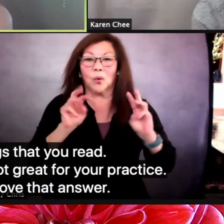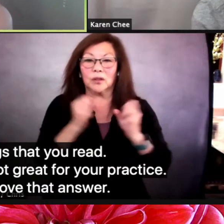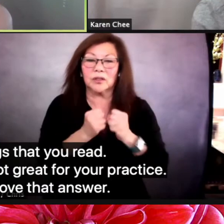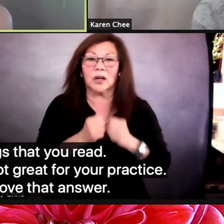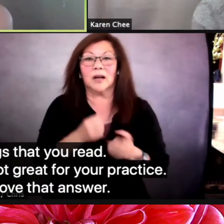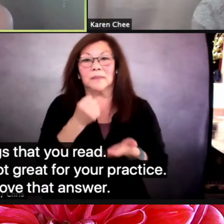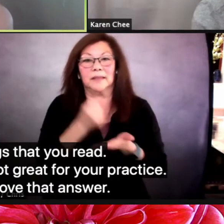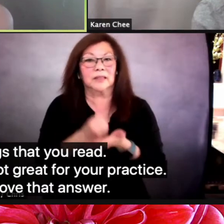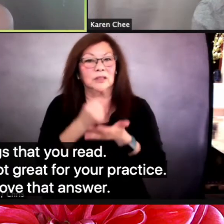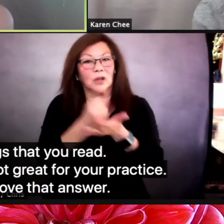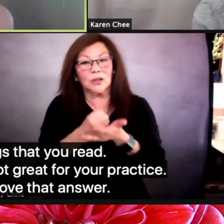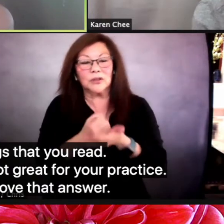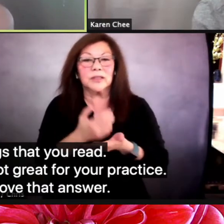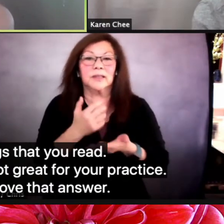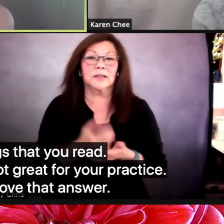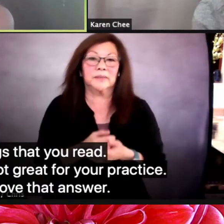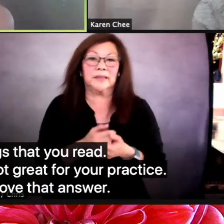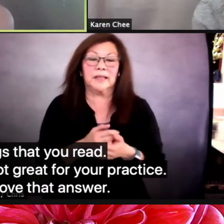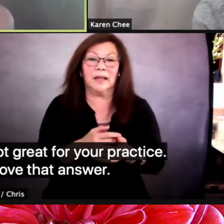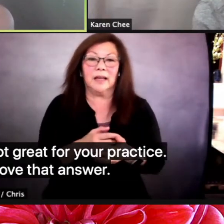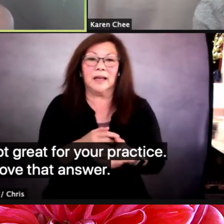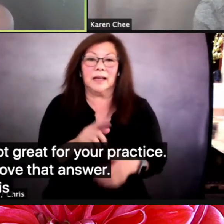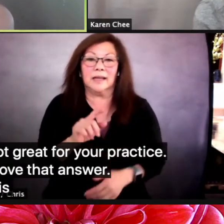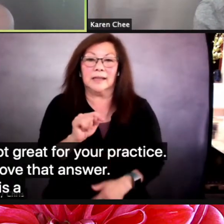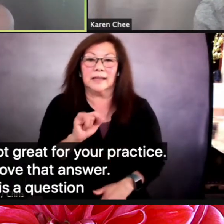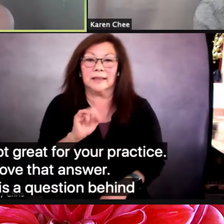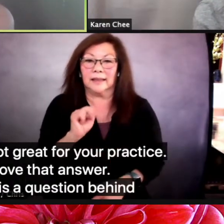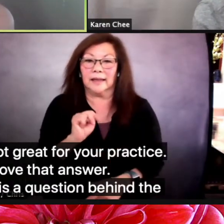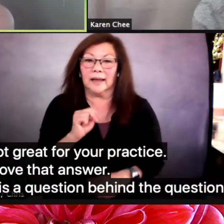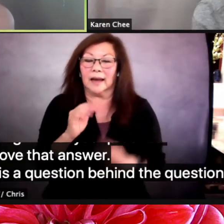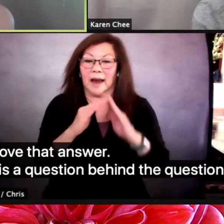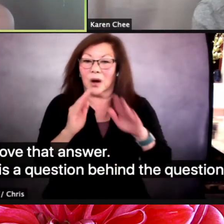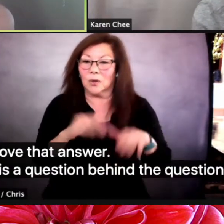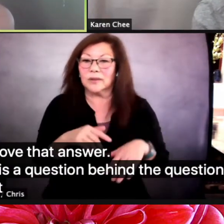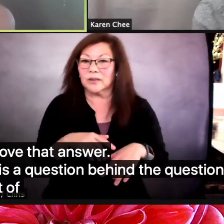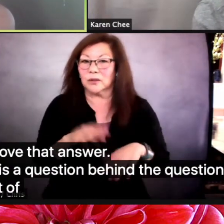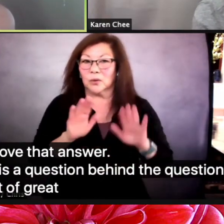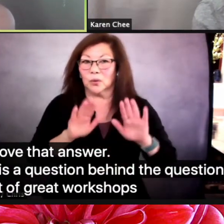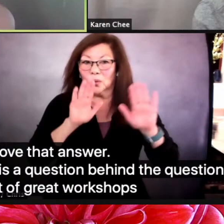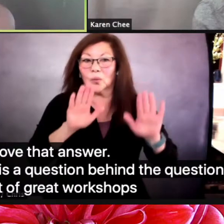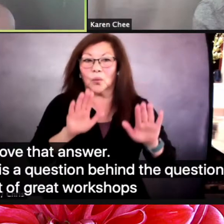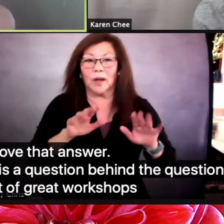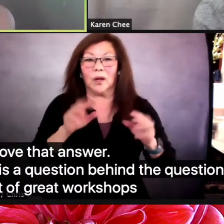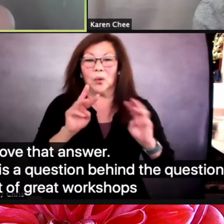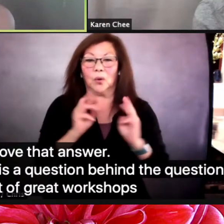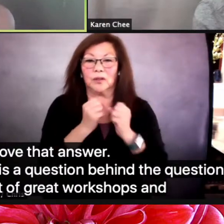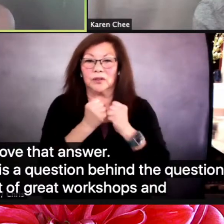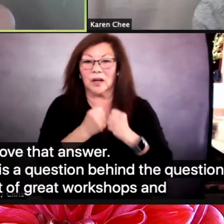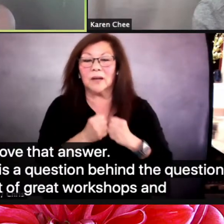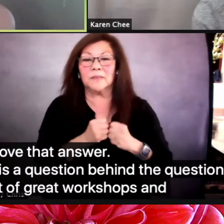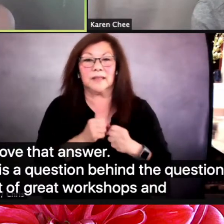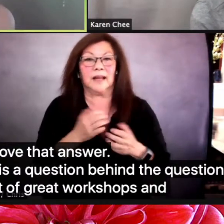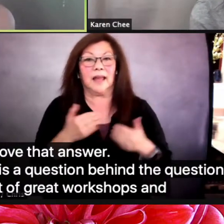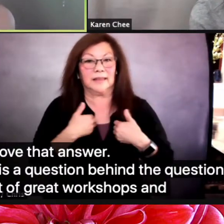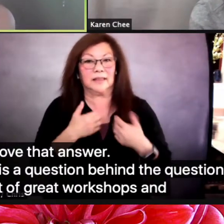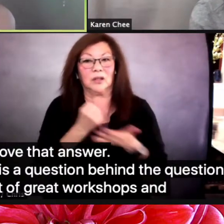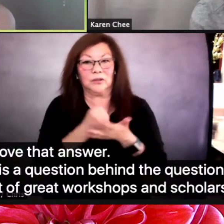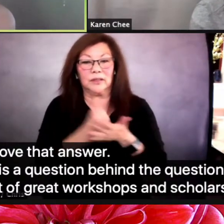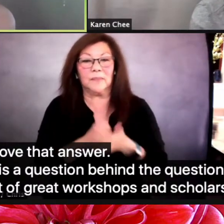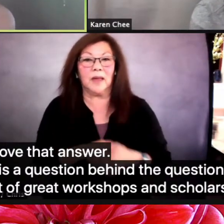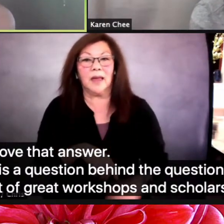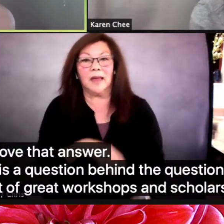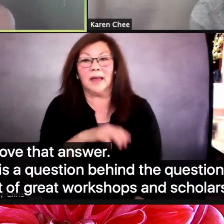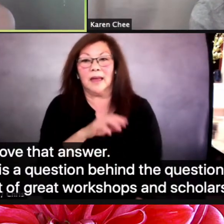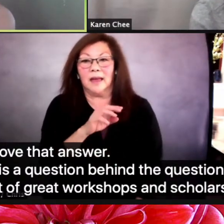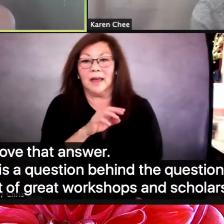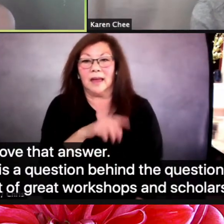like Tin House is a really great workshop series that has scholarships, and I did go to an MFA program. And I think the important